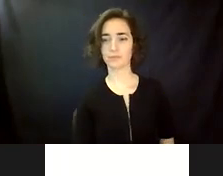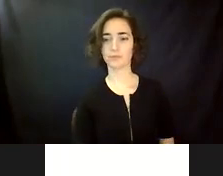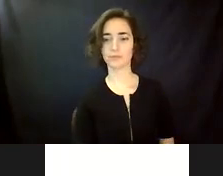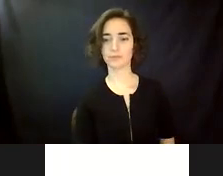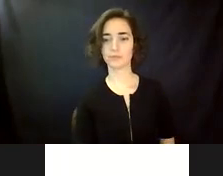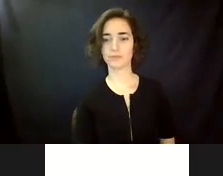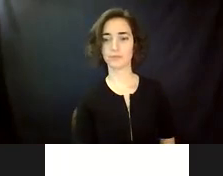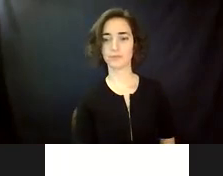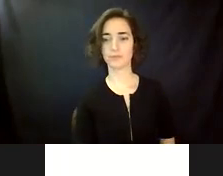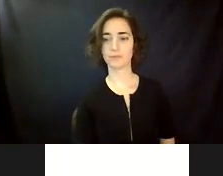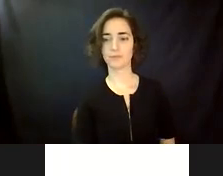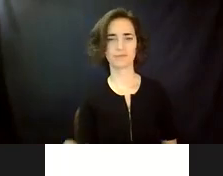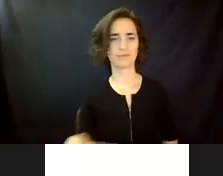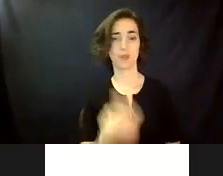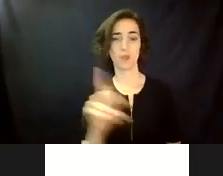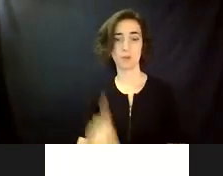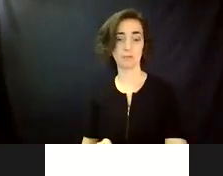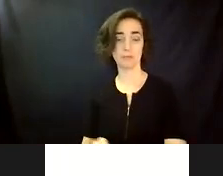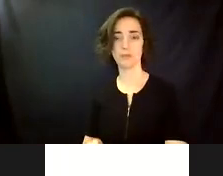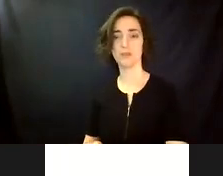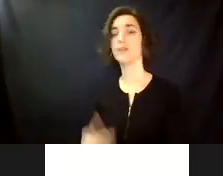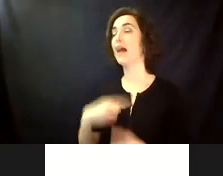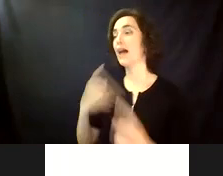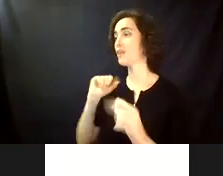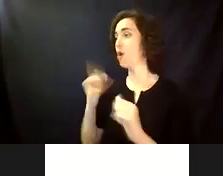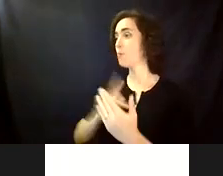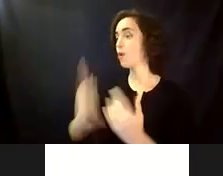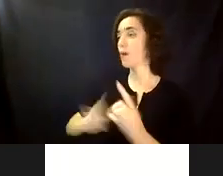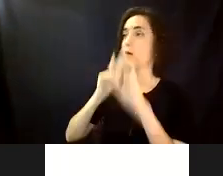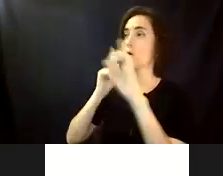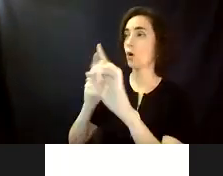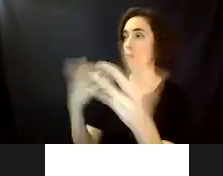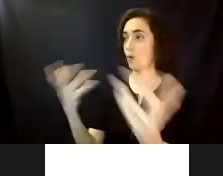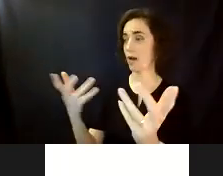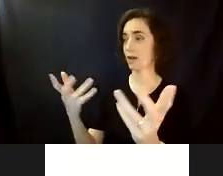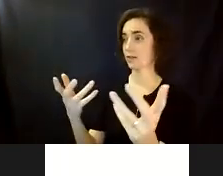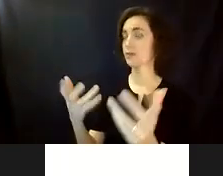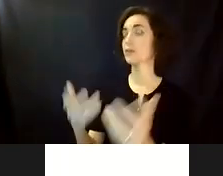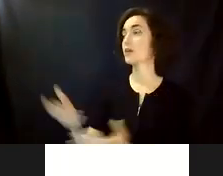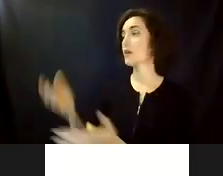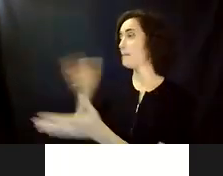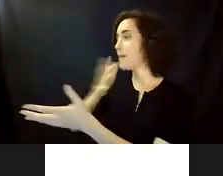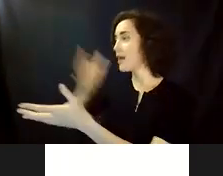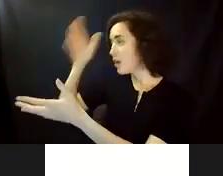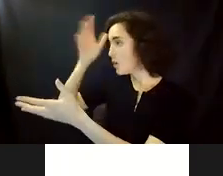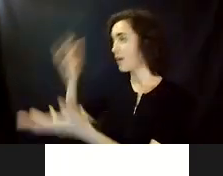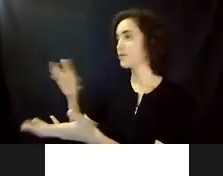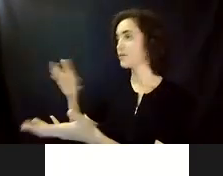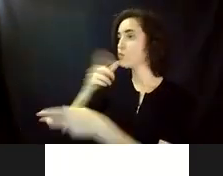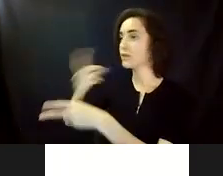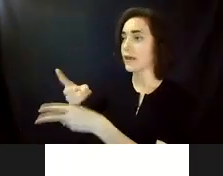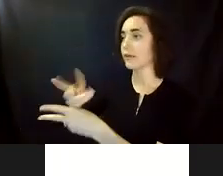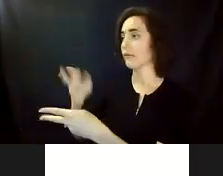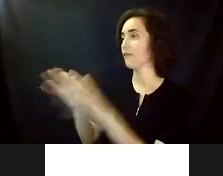I think the main goal for all of our programs is to let parents, caregivers, families, whatever that may